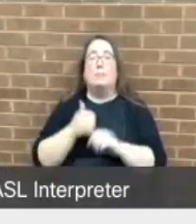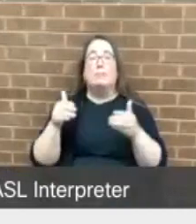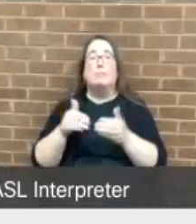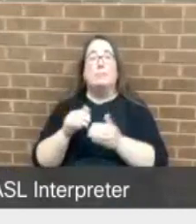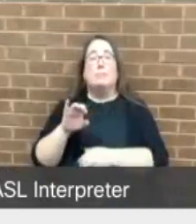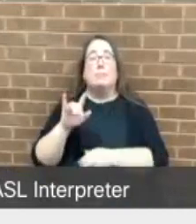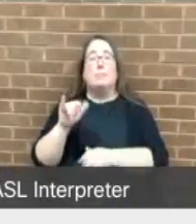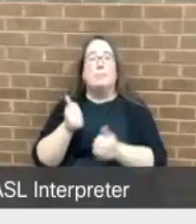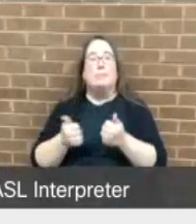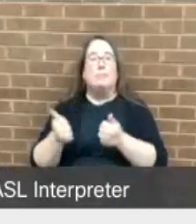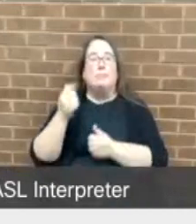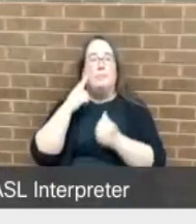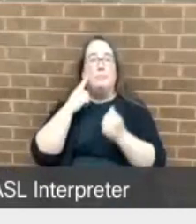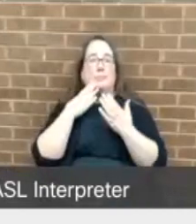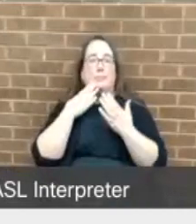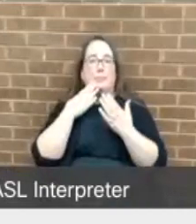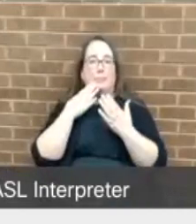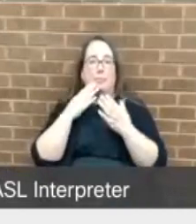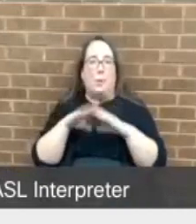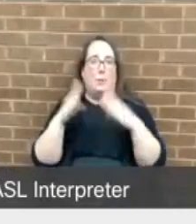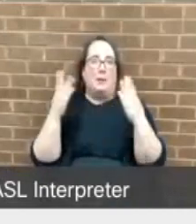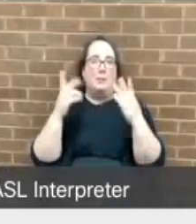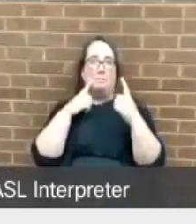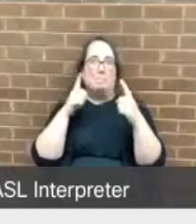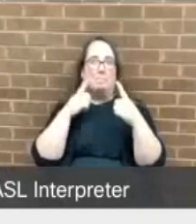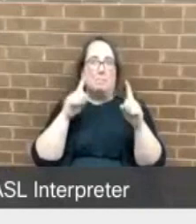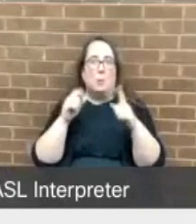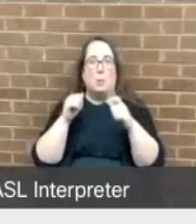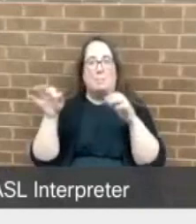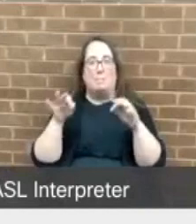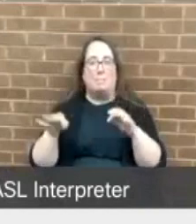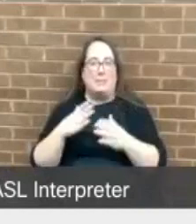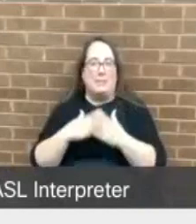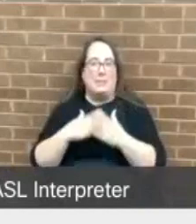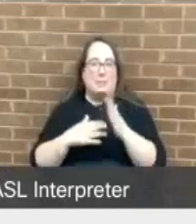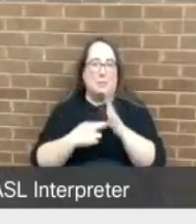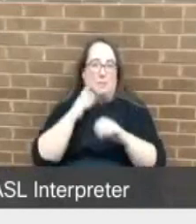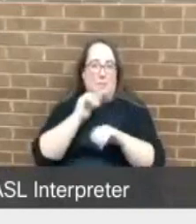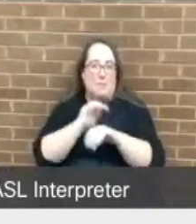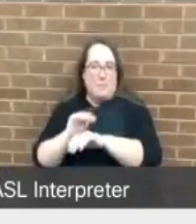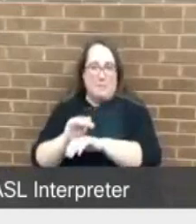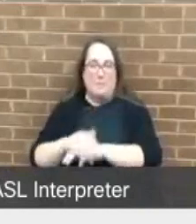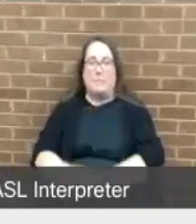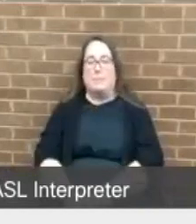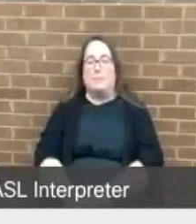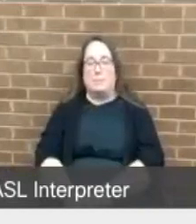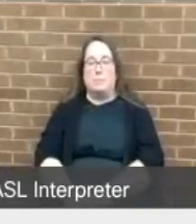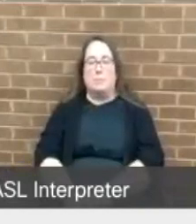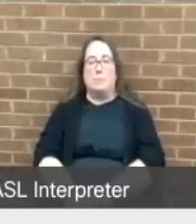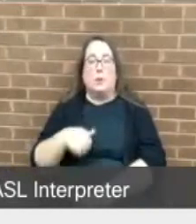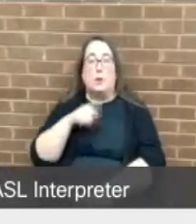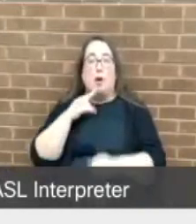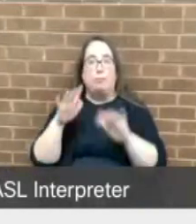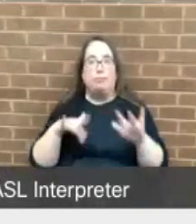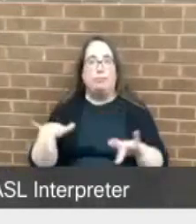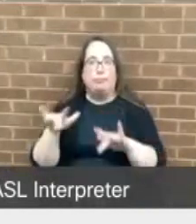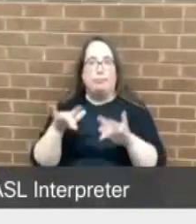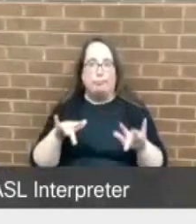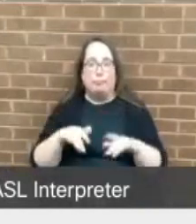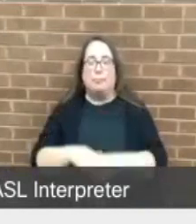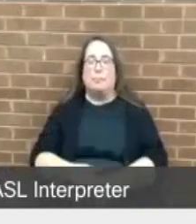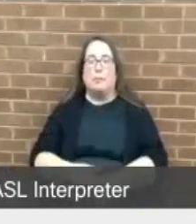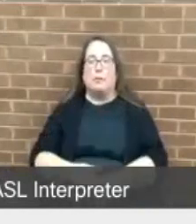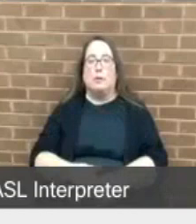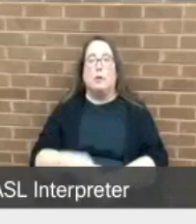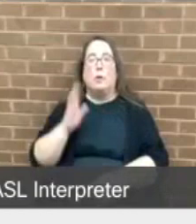for a few opening remarks, I'll just go through the run of show and a few ground rules for this evening. So we are being recorded. We will occasionally